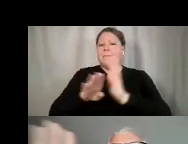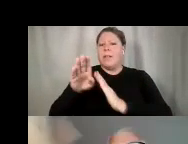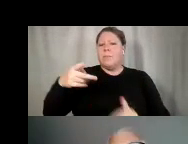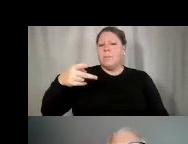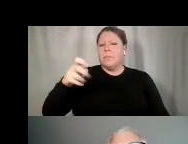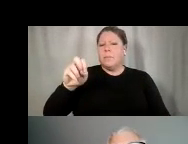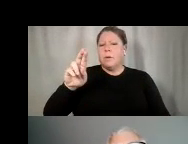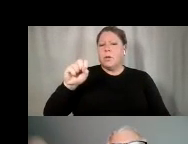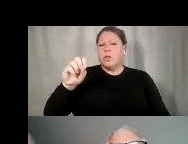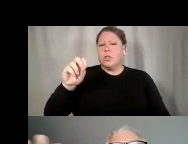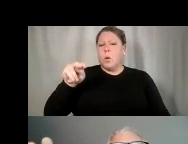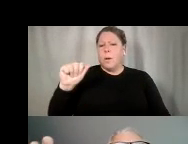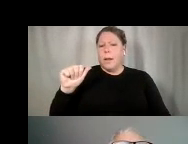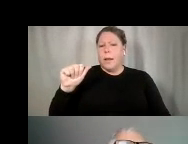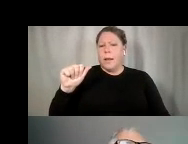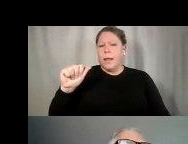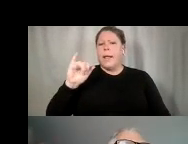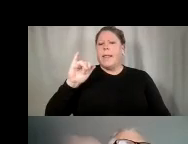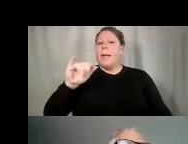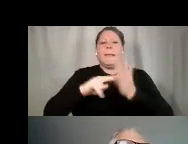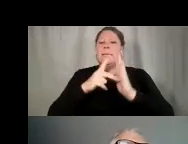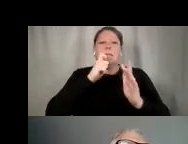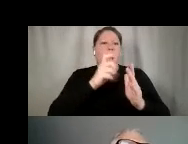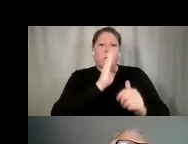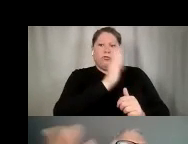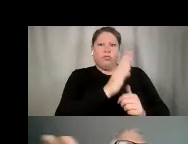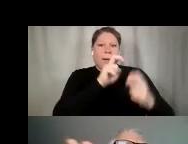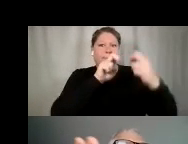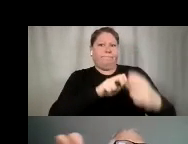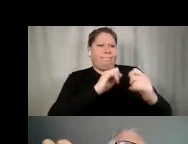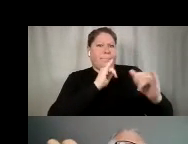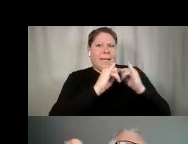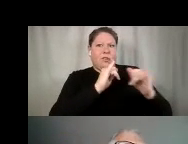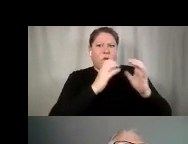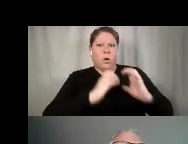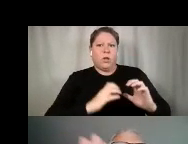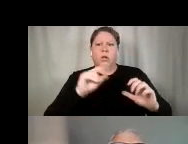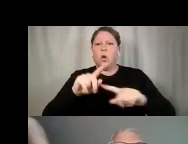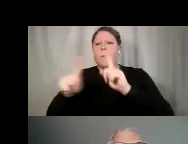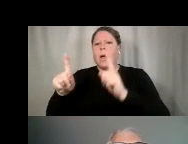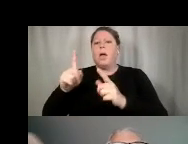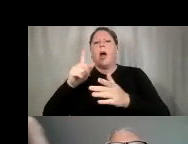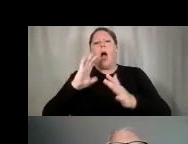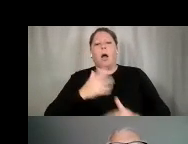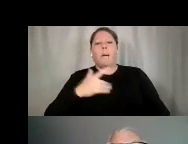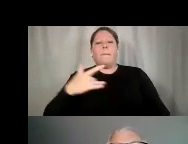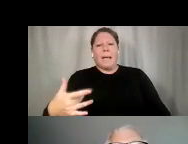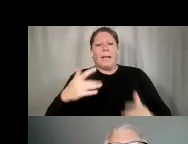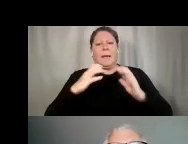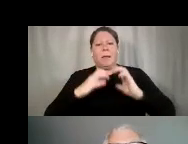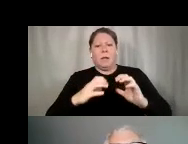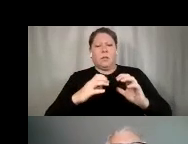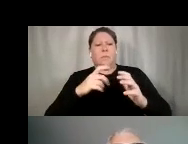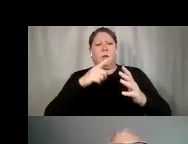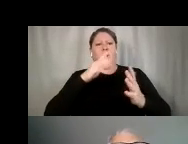not be talking directly to people, but allow us to formulate our solutions so they address certain types